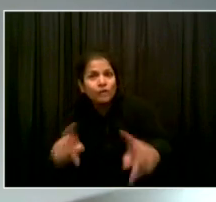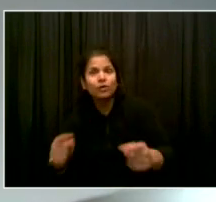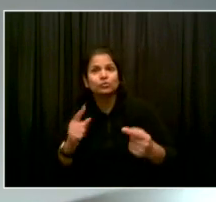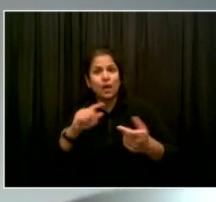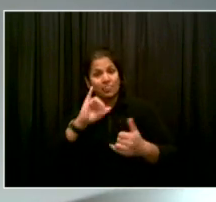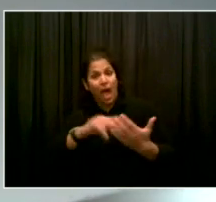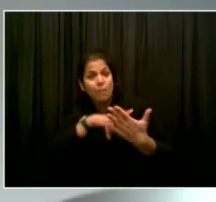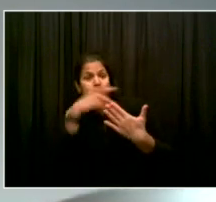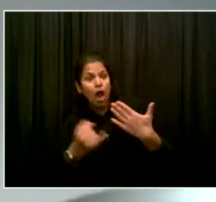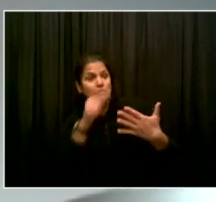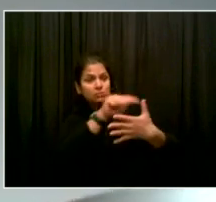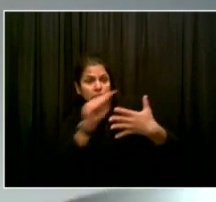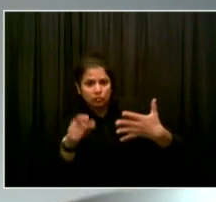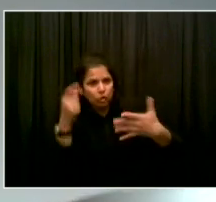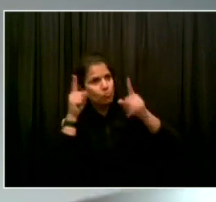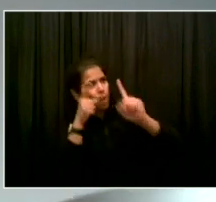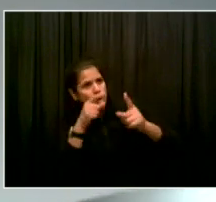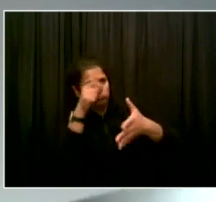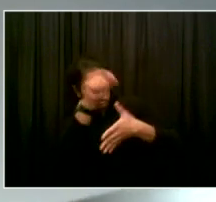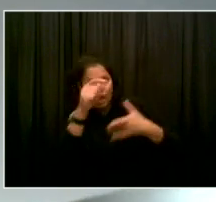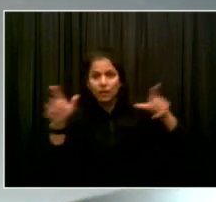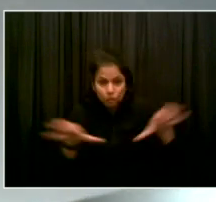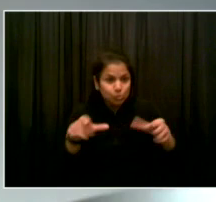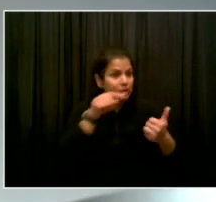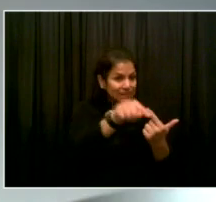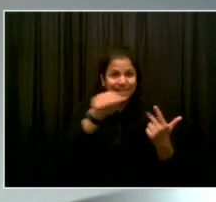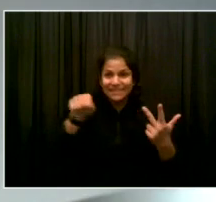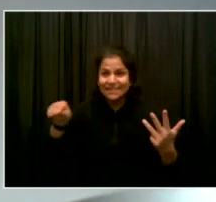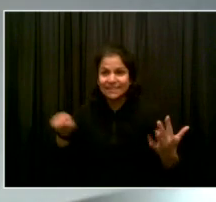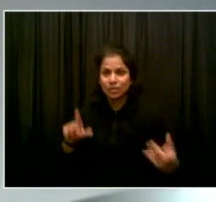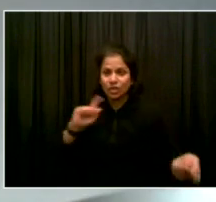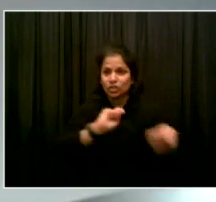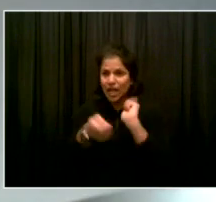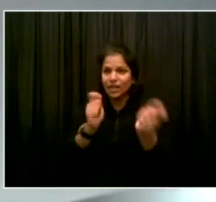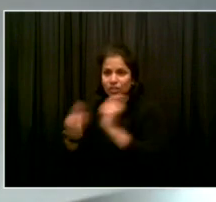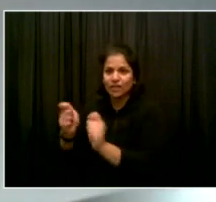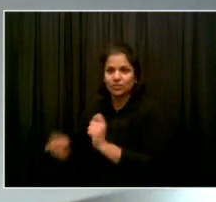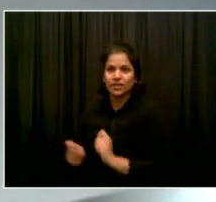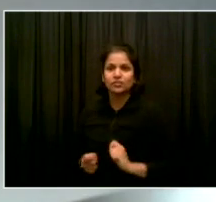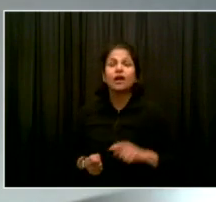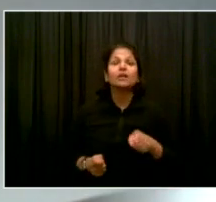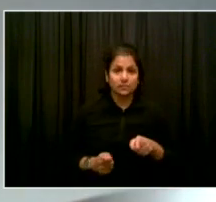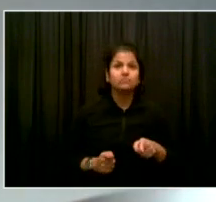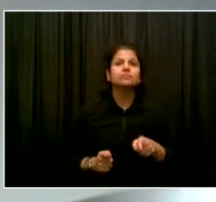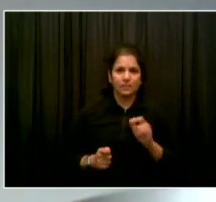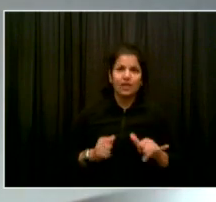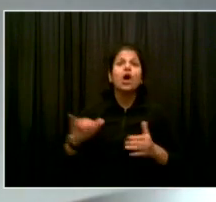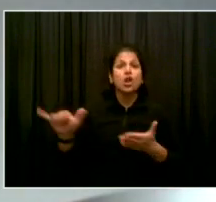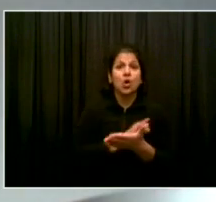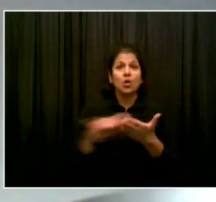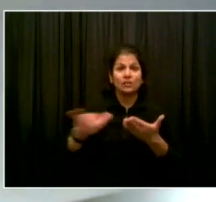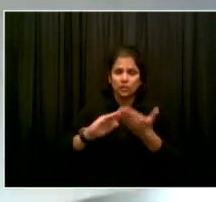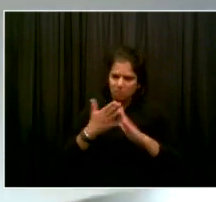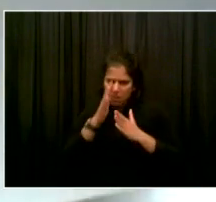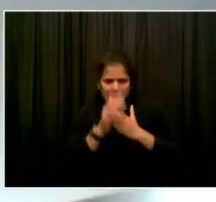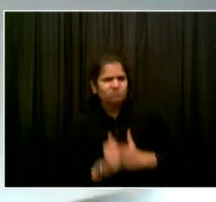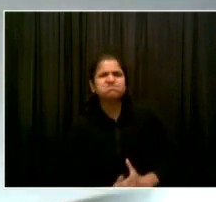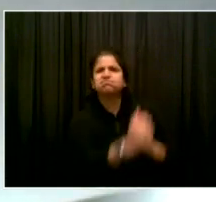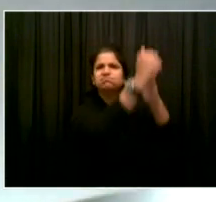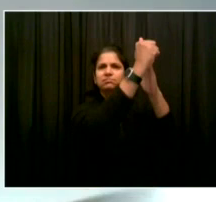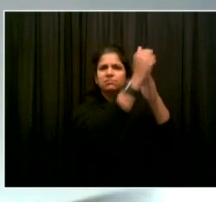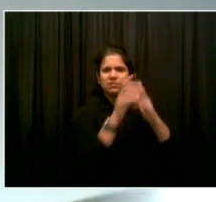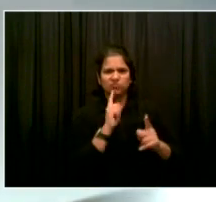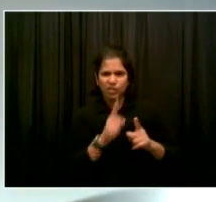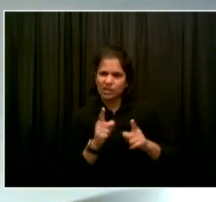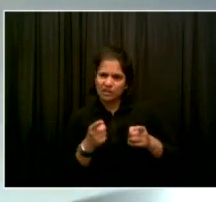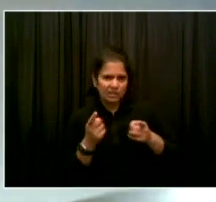city, because in fact, we do need the leadership of New York City as we move forward. As Bill said, when the federal government doesn't